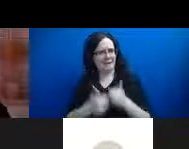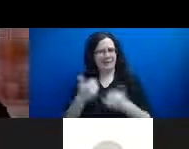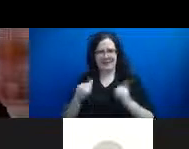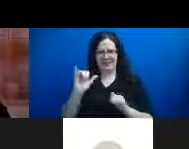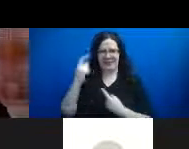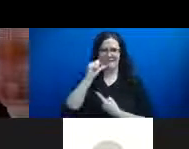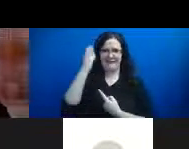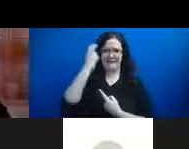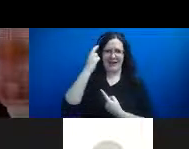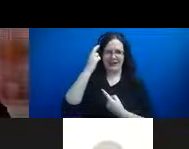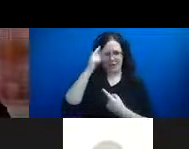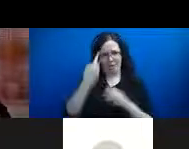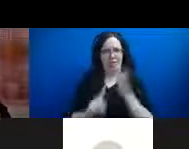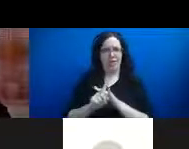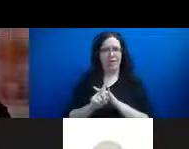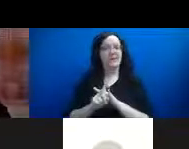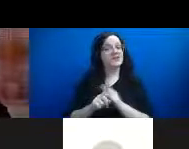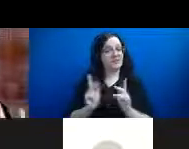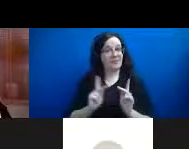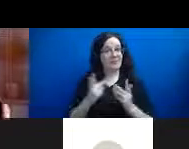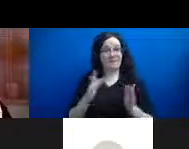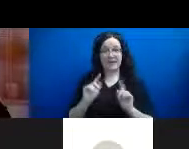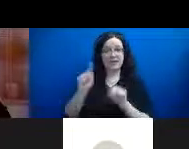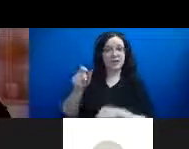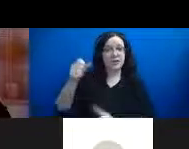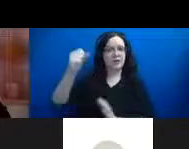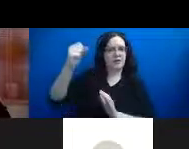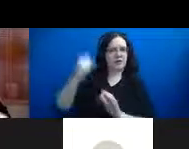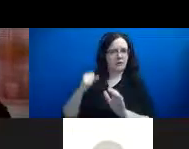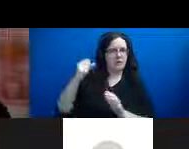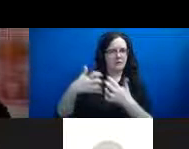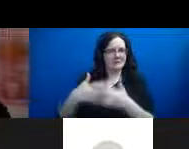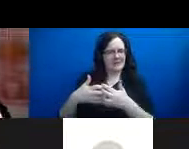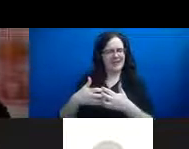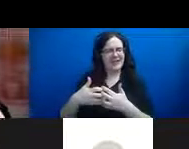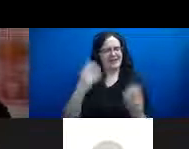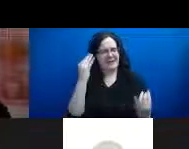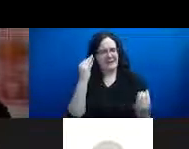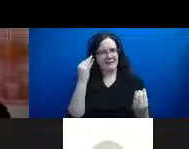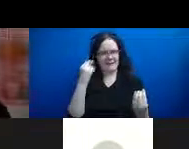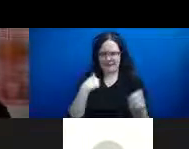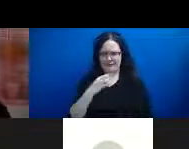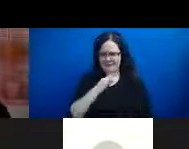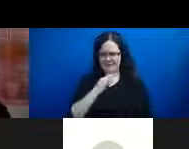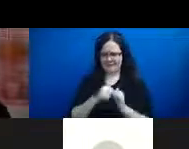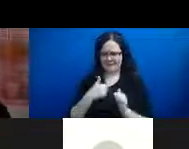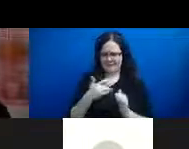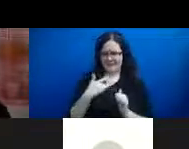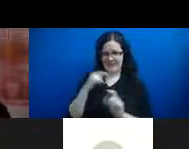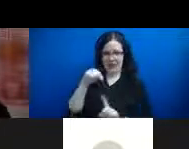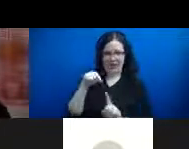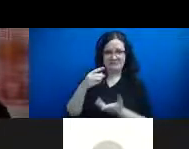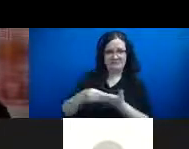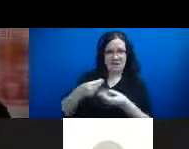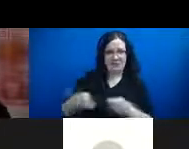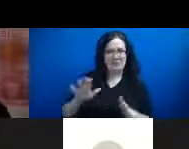They've gone to a slot machine and figured out, okay, I'm wondering how I'm going to feel if I lose so much money. And people inevitably will